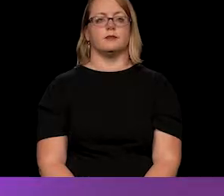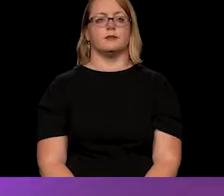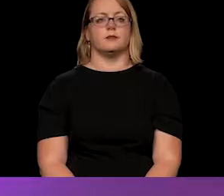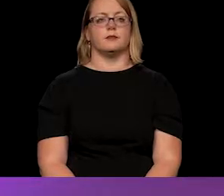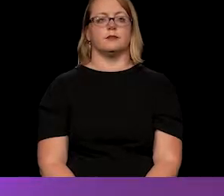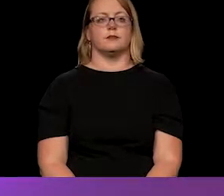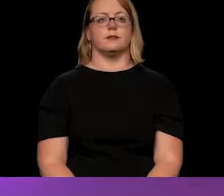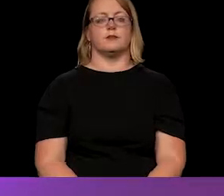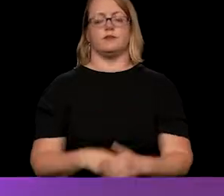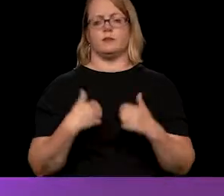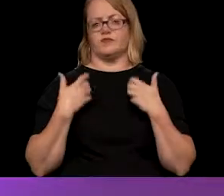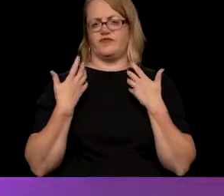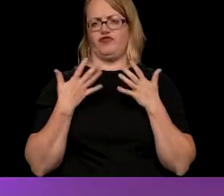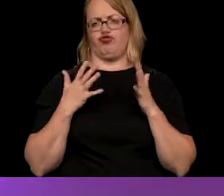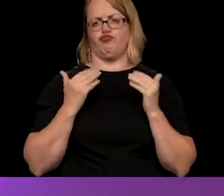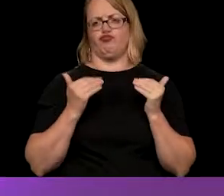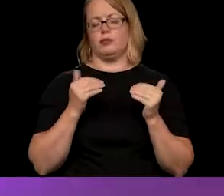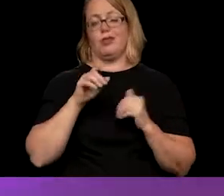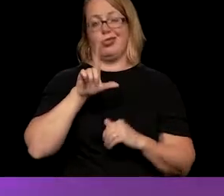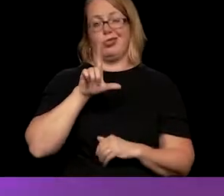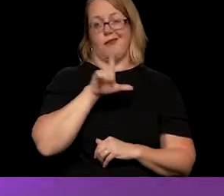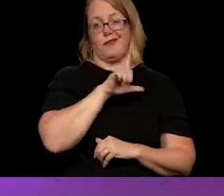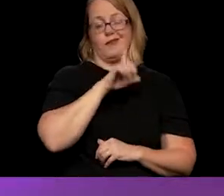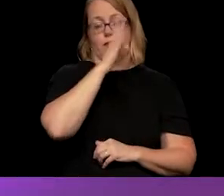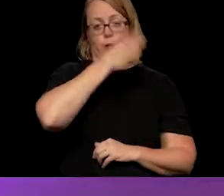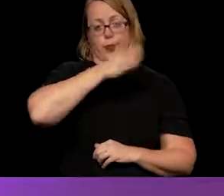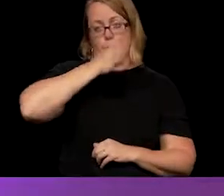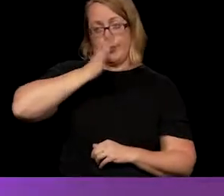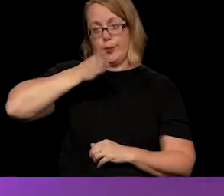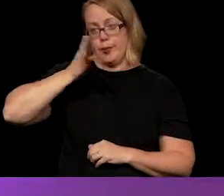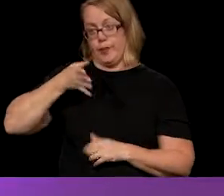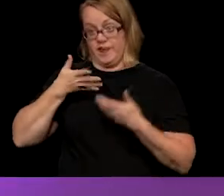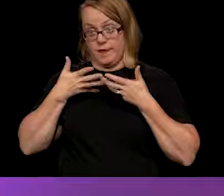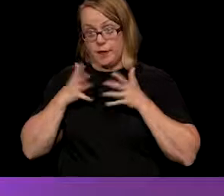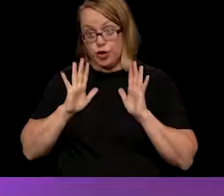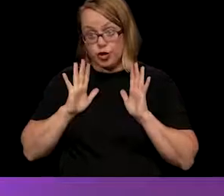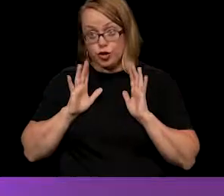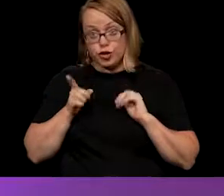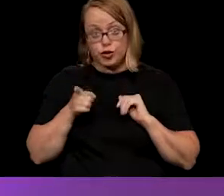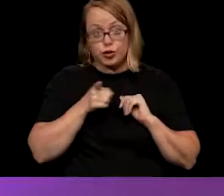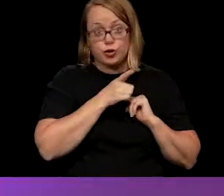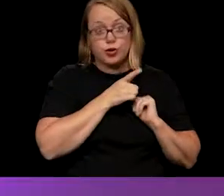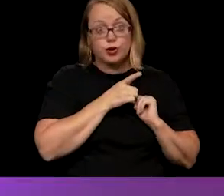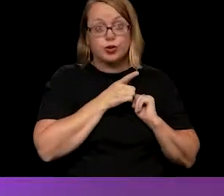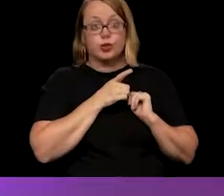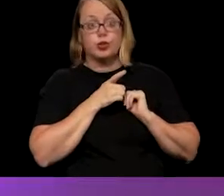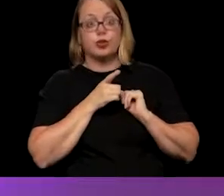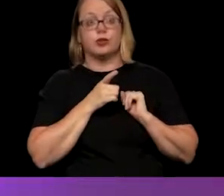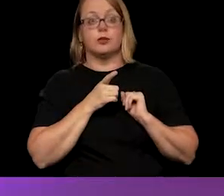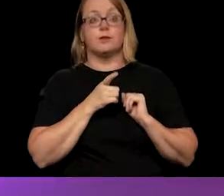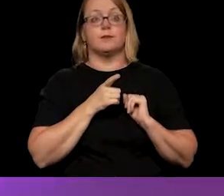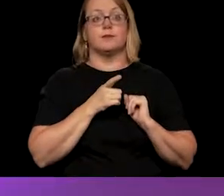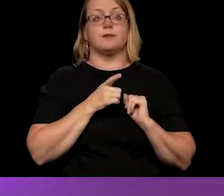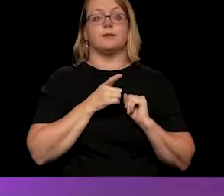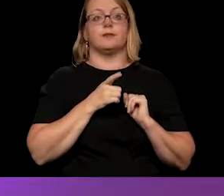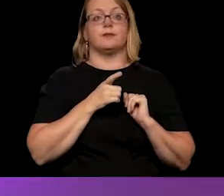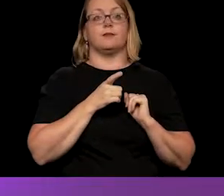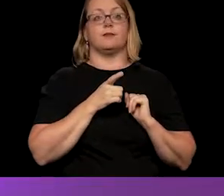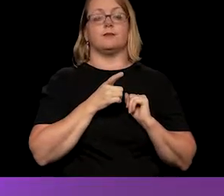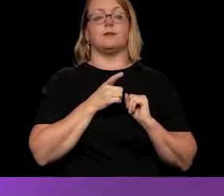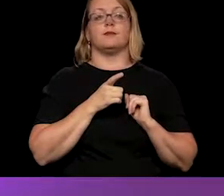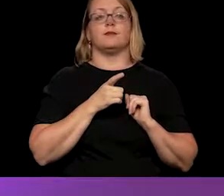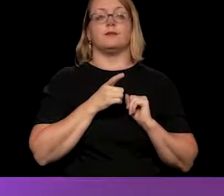Okay, now that we've got that left line, we're going to go ahead and start the branches. There's two ways to do it. If your branch is